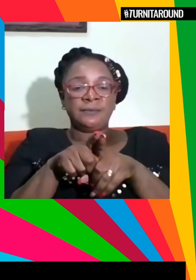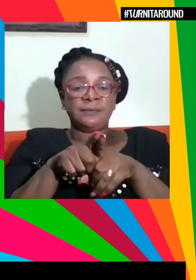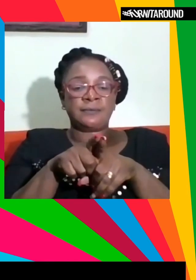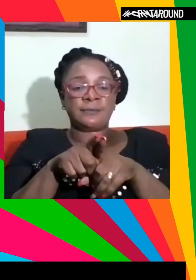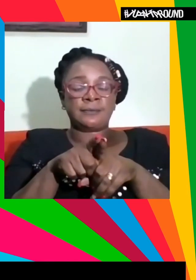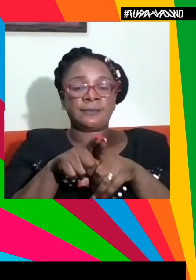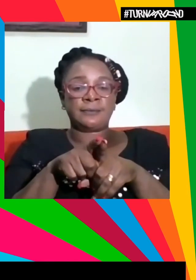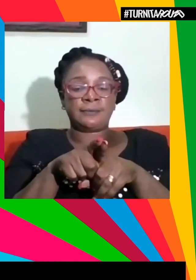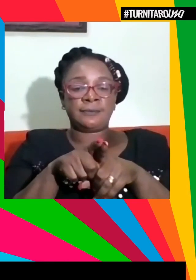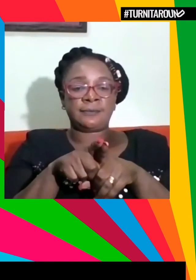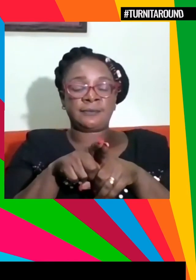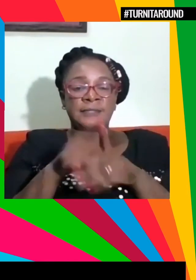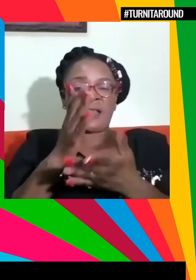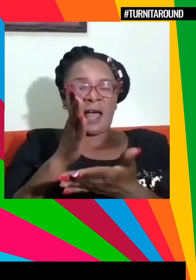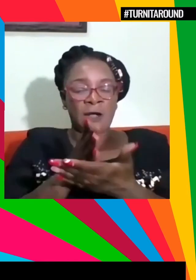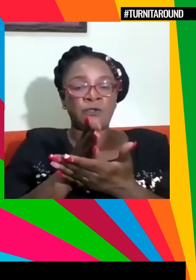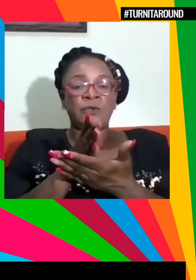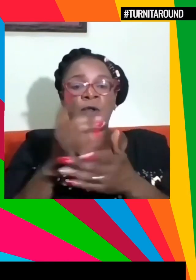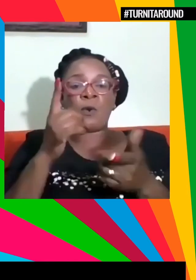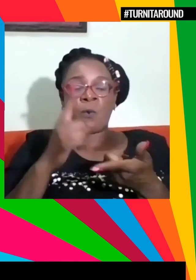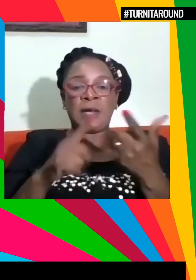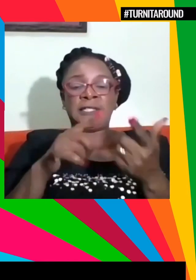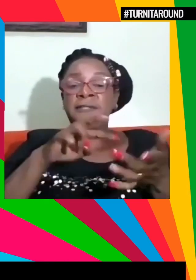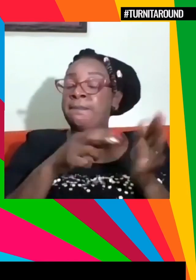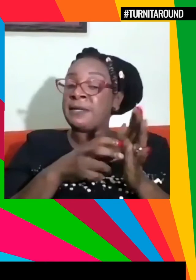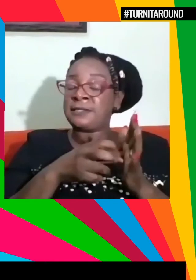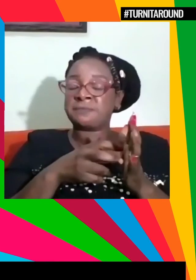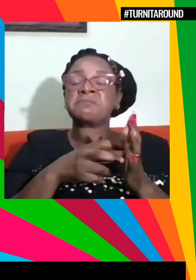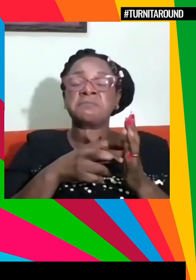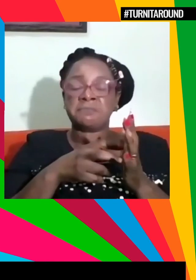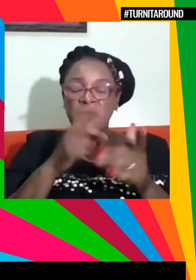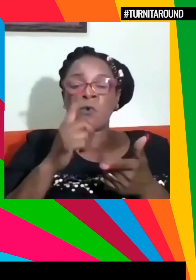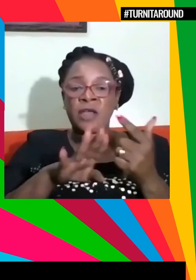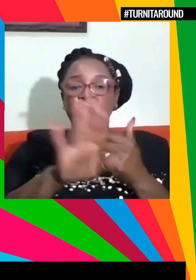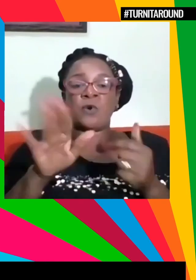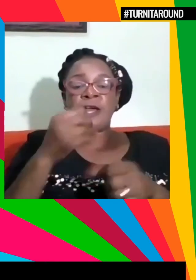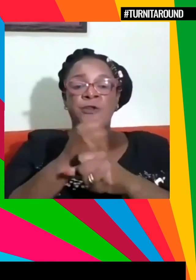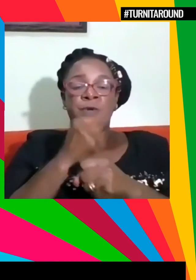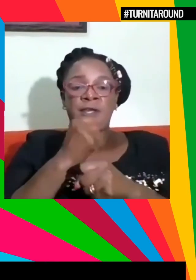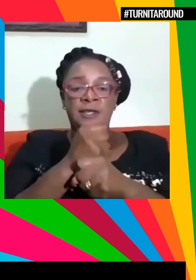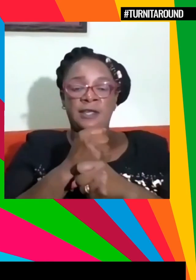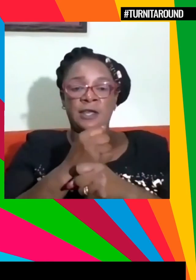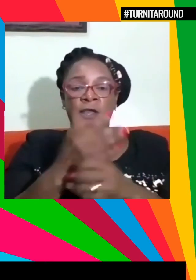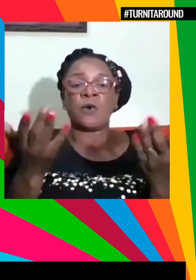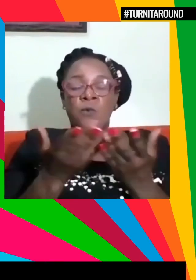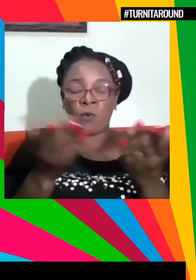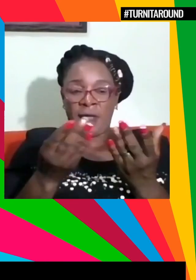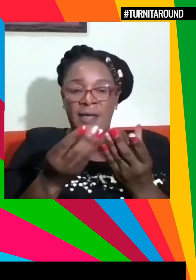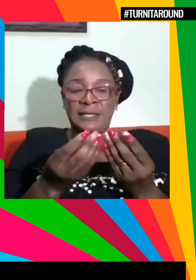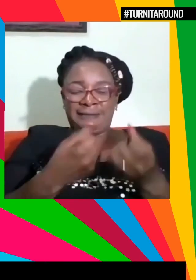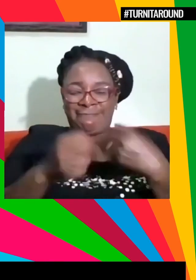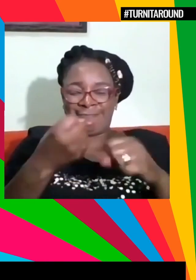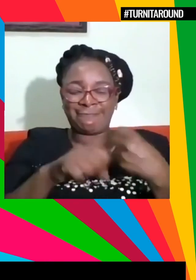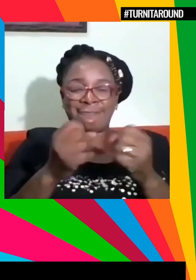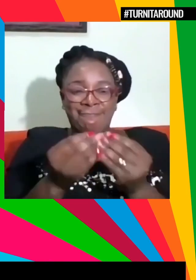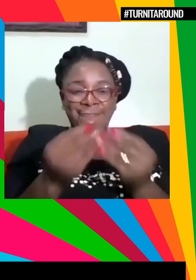And the actual work that each of you guys are doing is really where the rubber is hitting the road and actually like